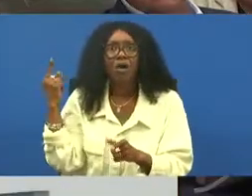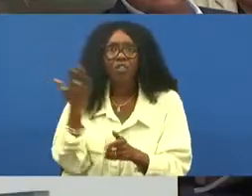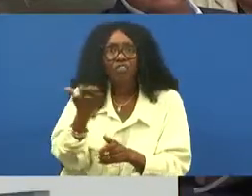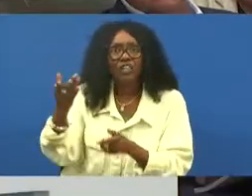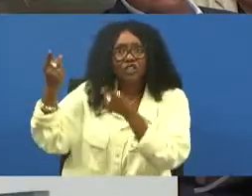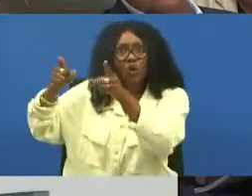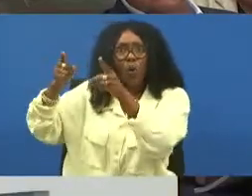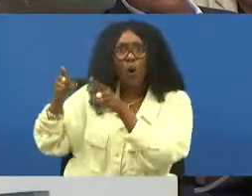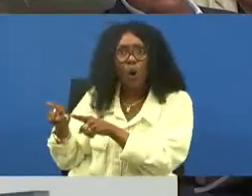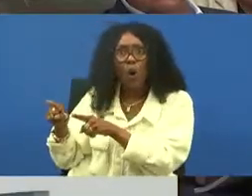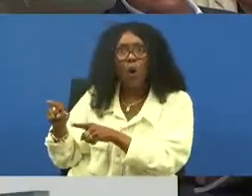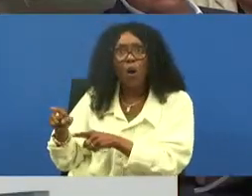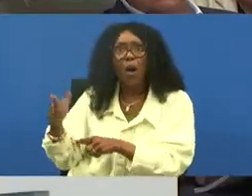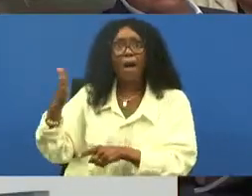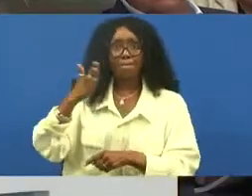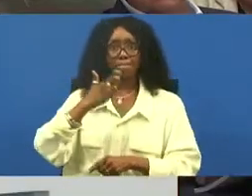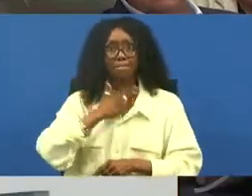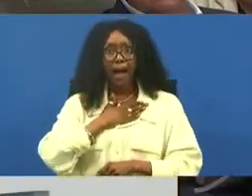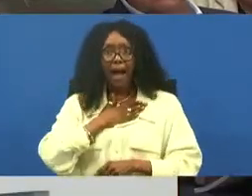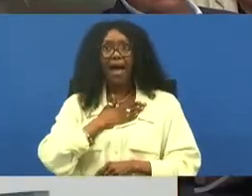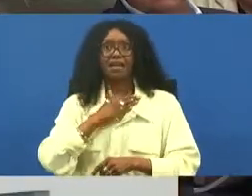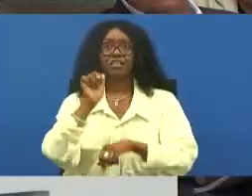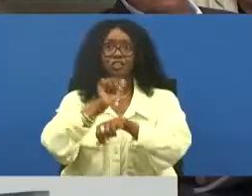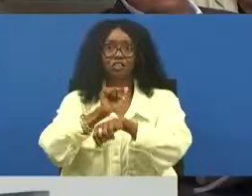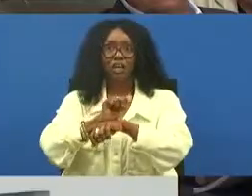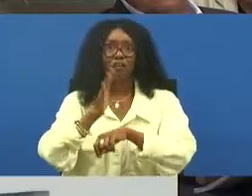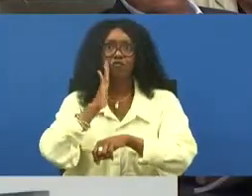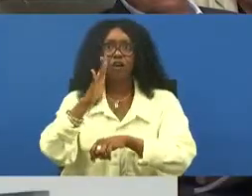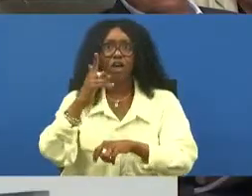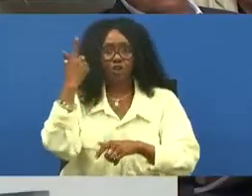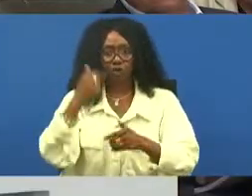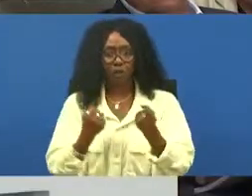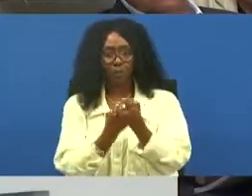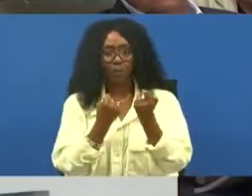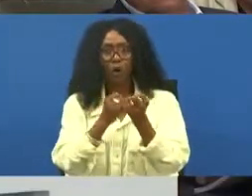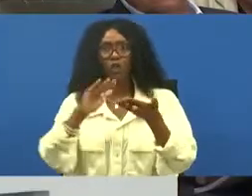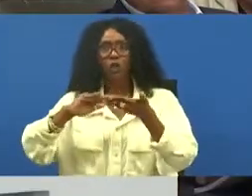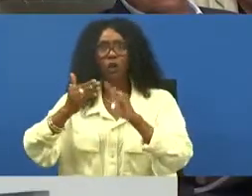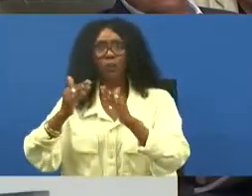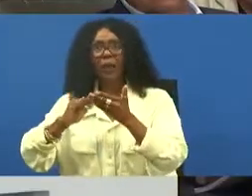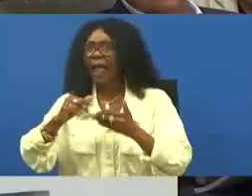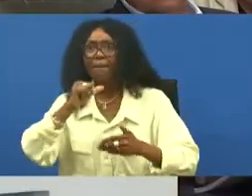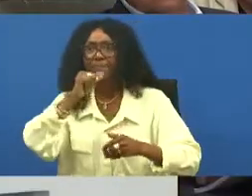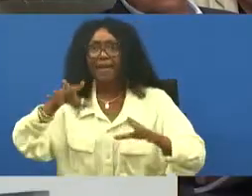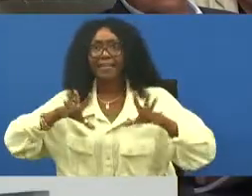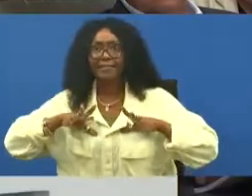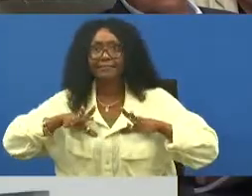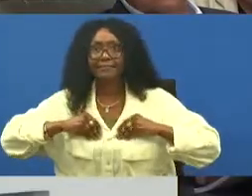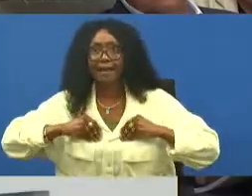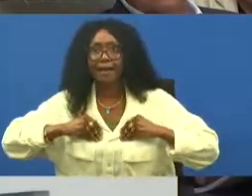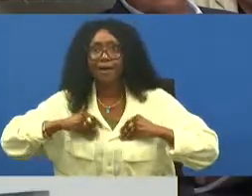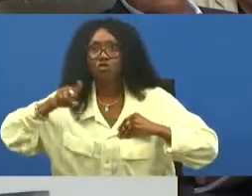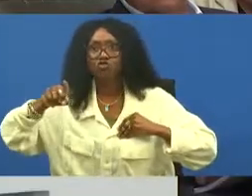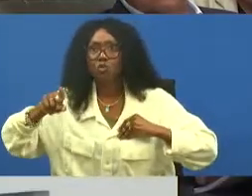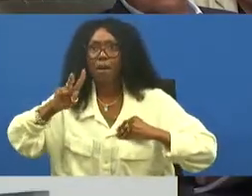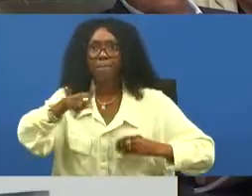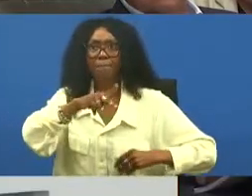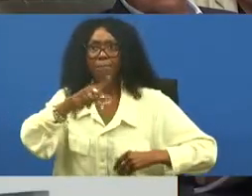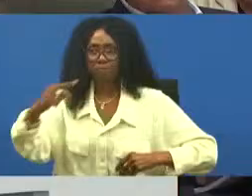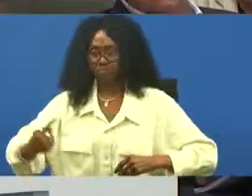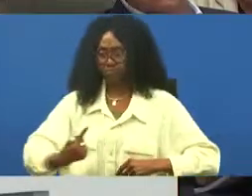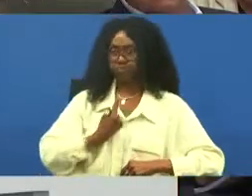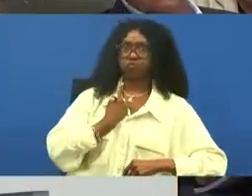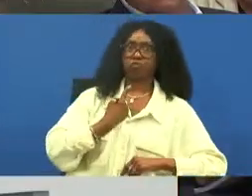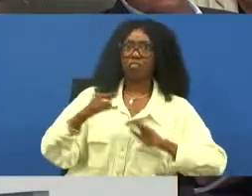where I've spent my whole career trying to do something for this community, and I'm not going to put up with people trying to personally come against me